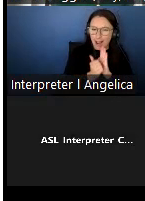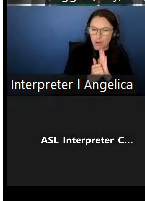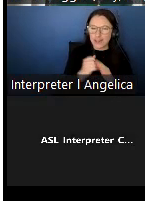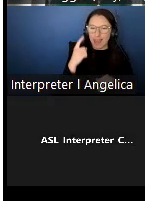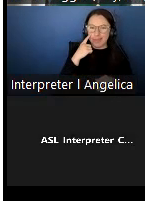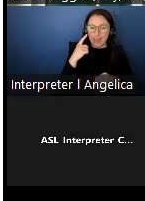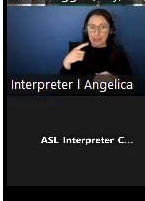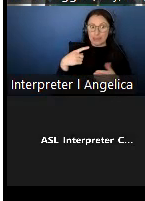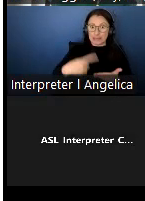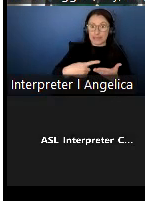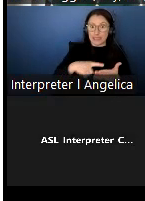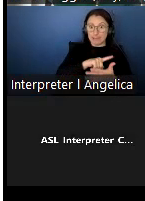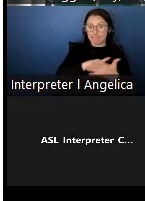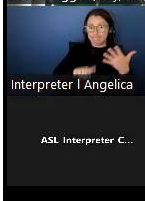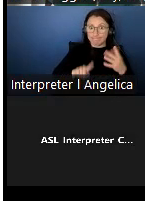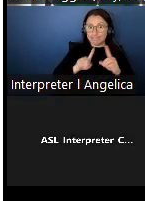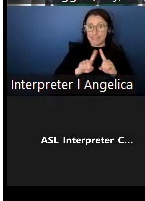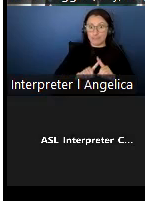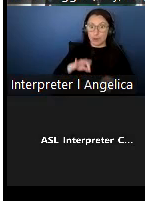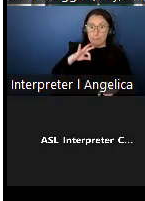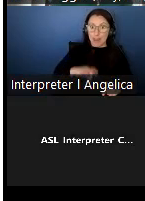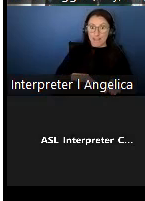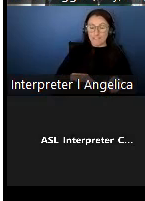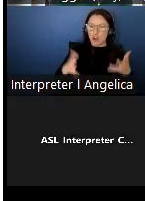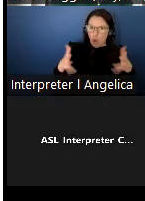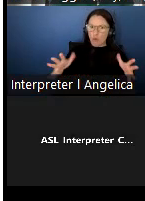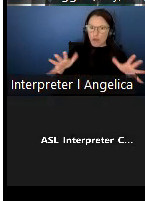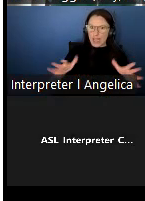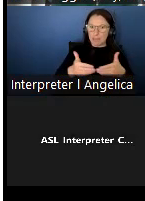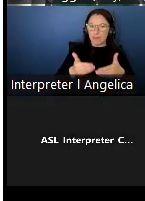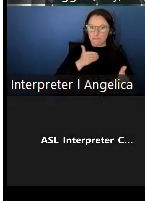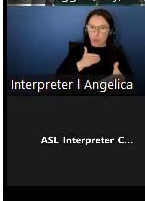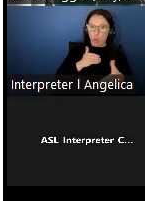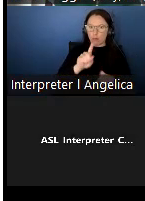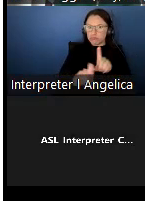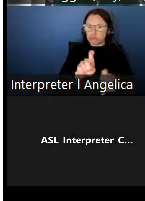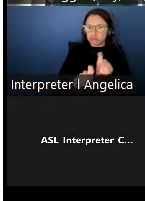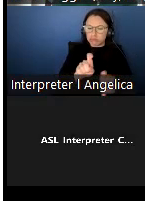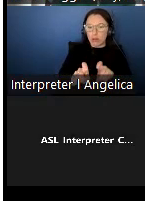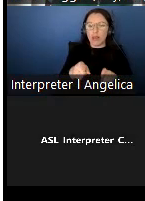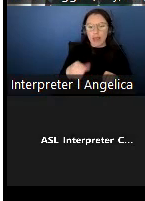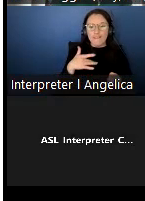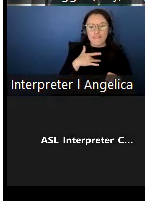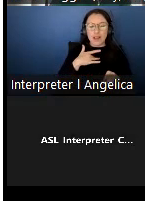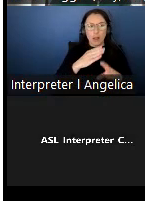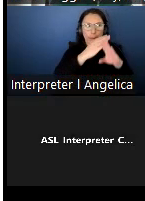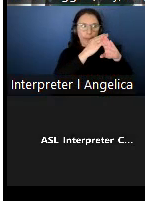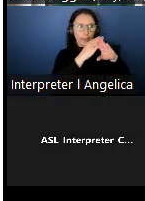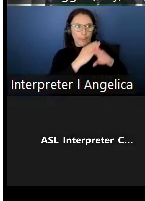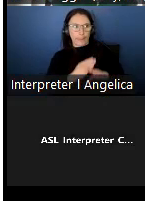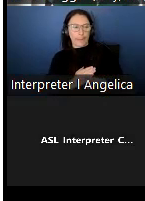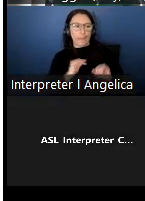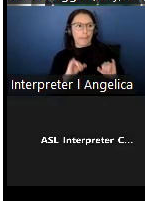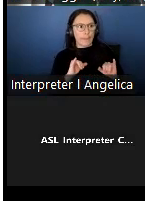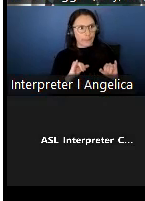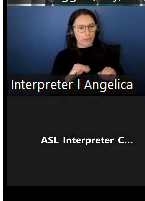the benefits can really lower that threshold and really make it feel comfortable for people to take advantage of some of